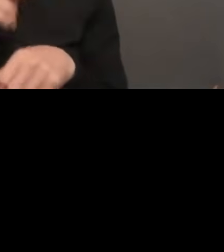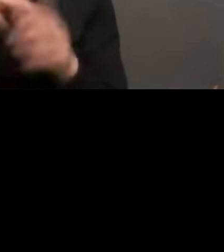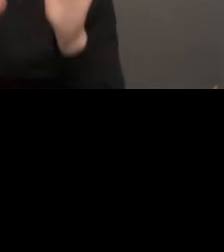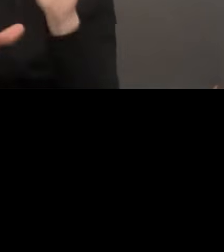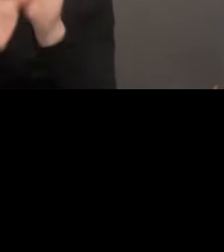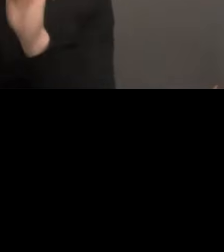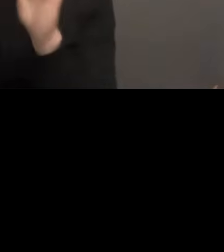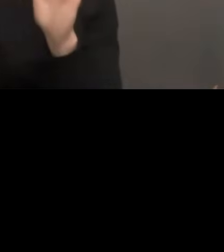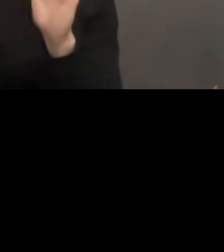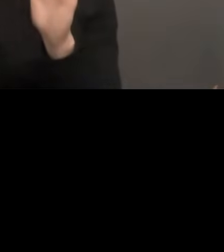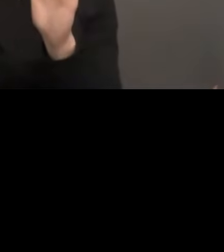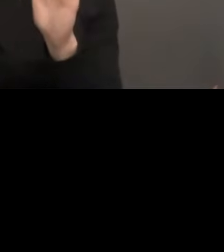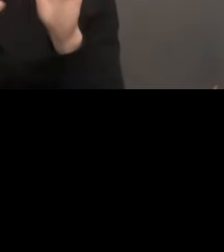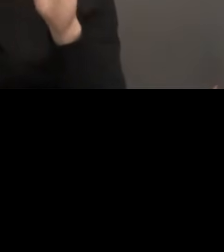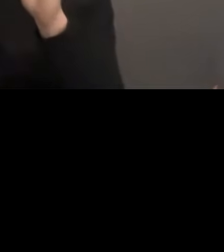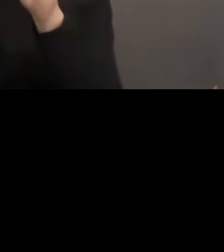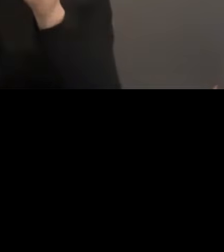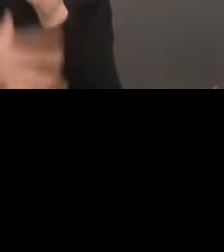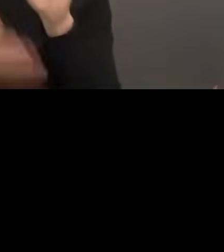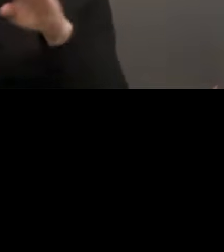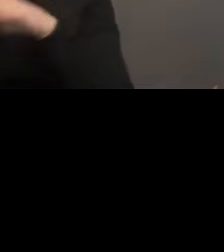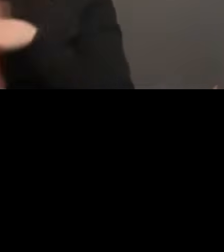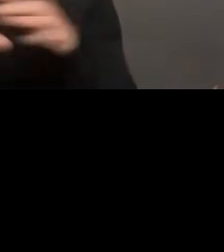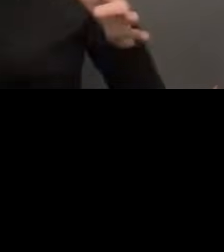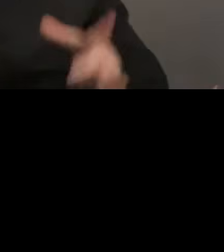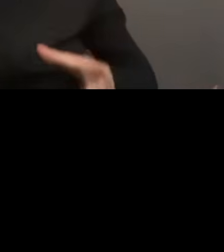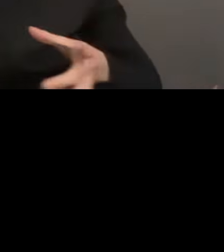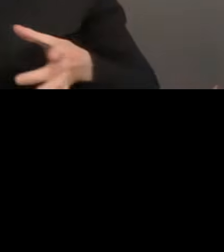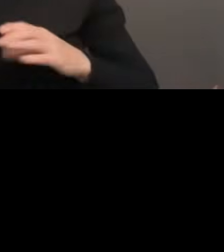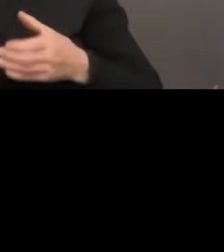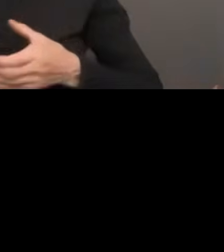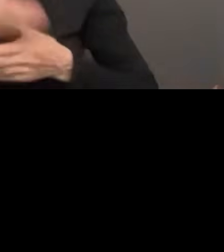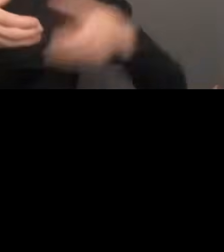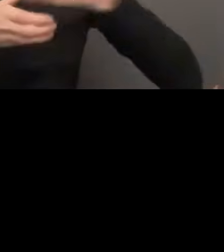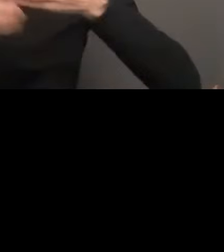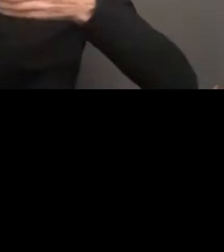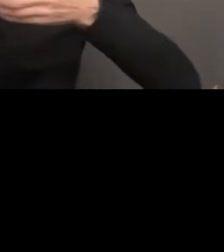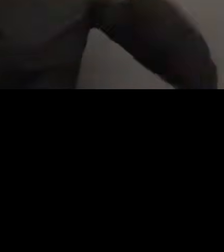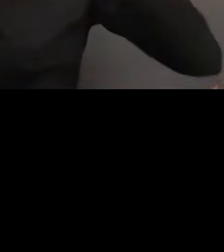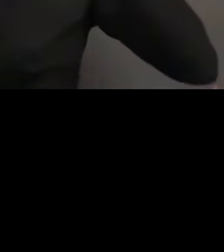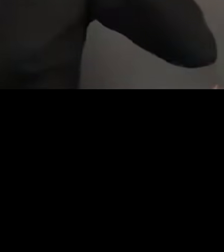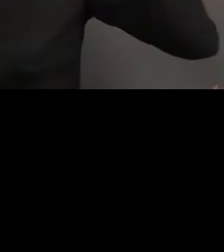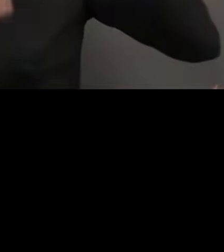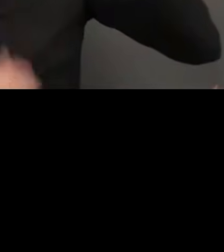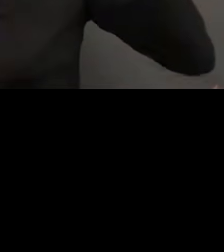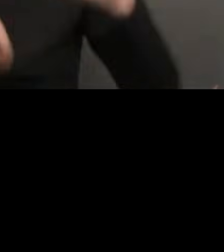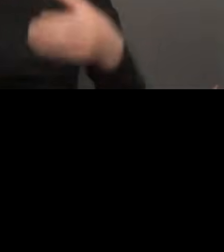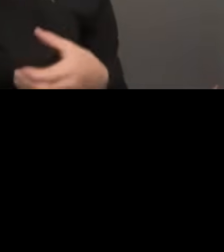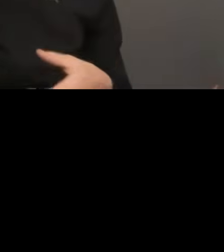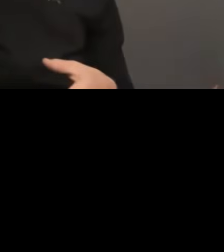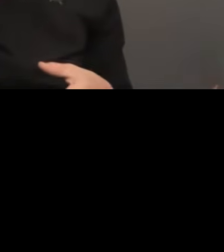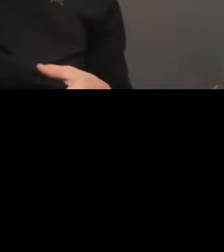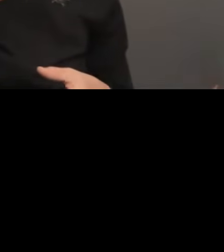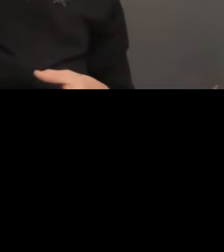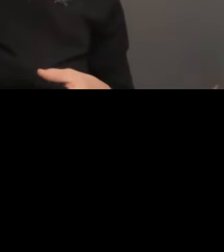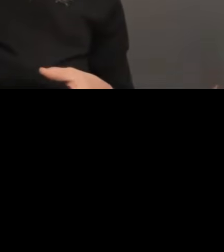column shaft after you've stacked all the drums one on top of the other. So fluting is basically a refinement. It's one of the